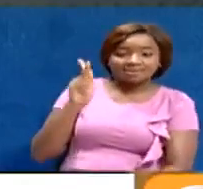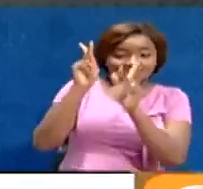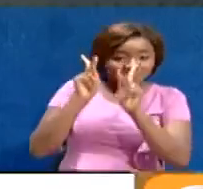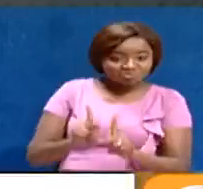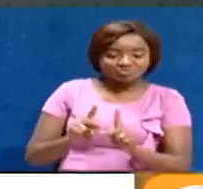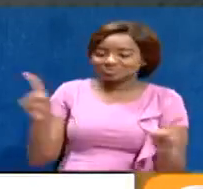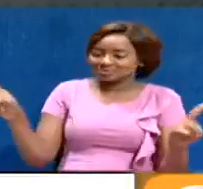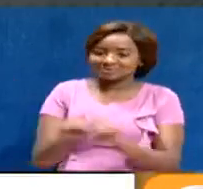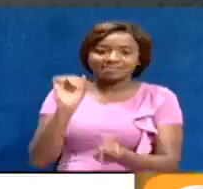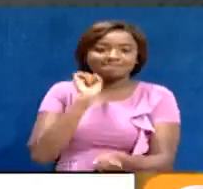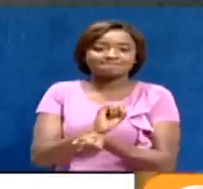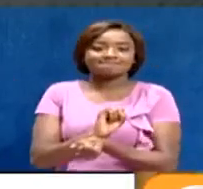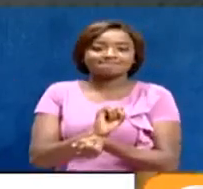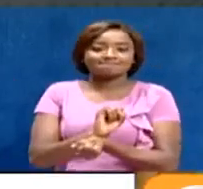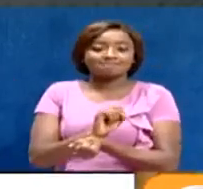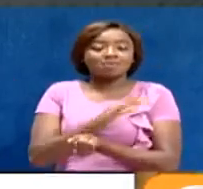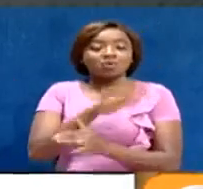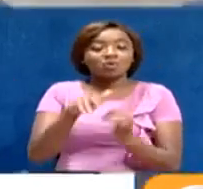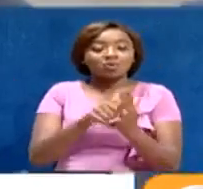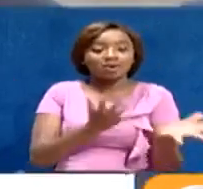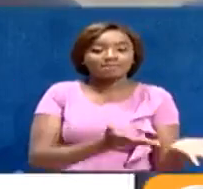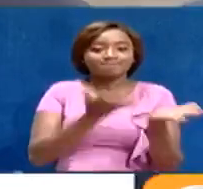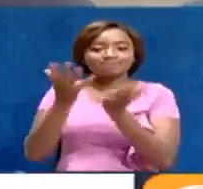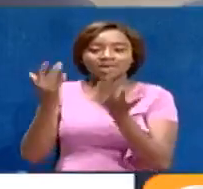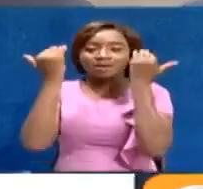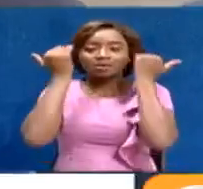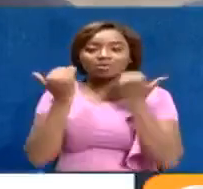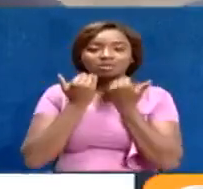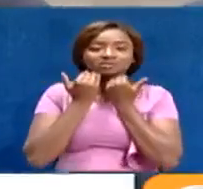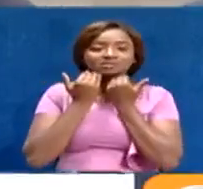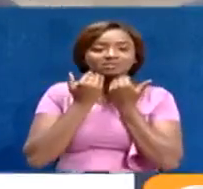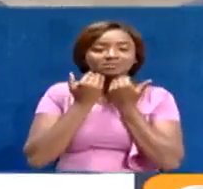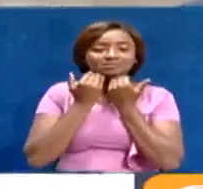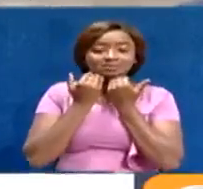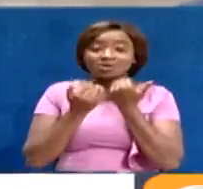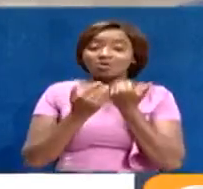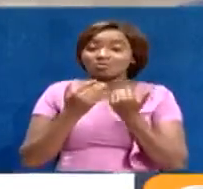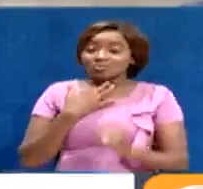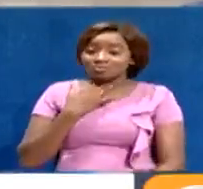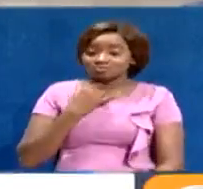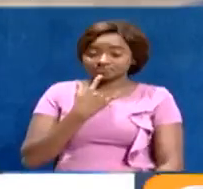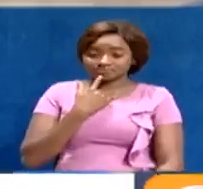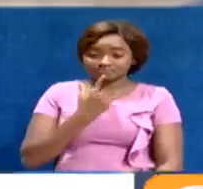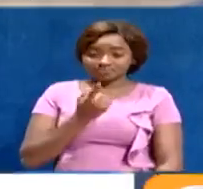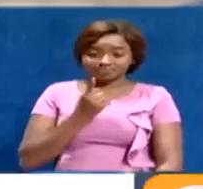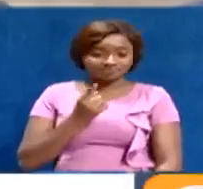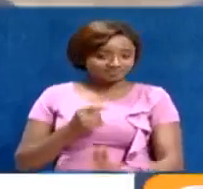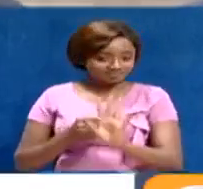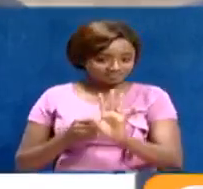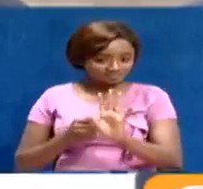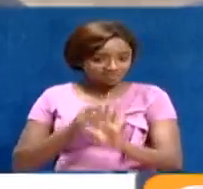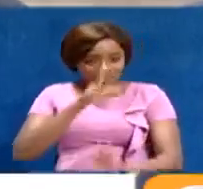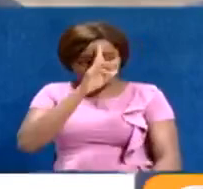also arrested and will be arraigned in court. And I want to charge all the security officers not to